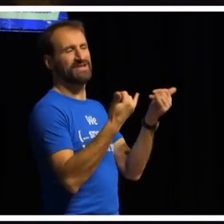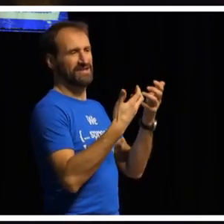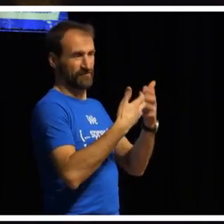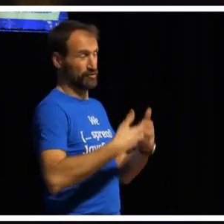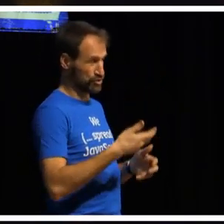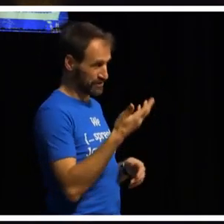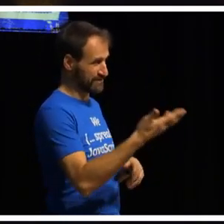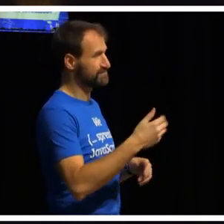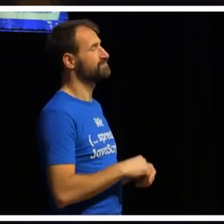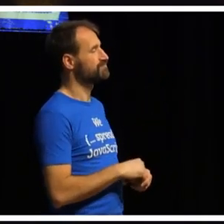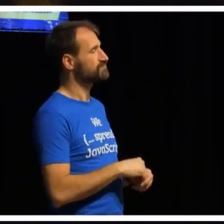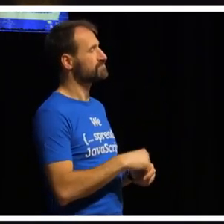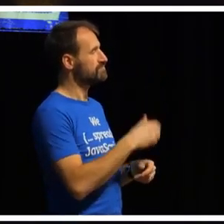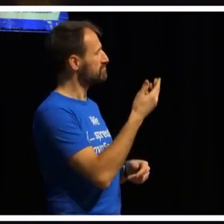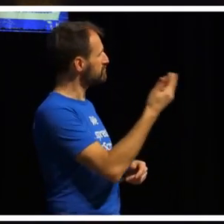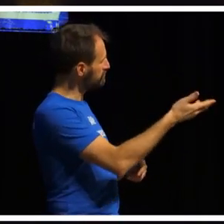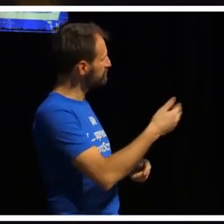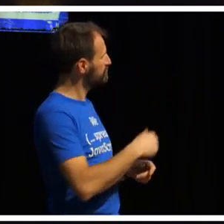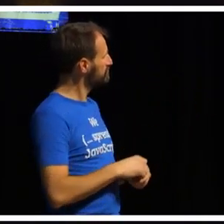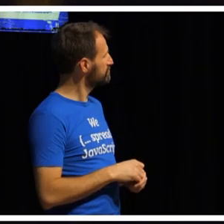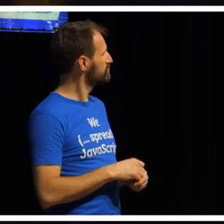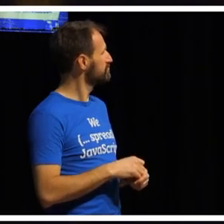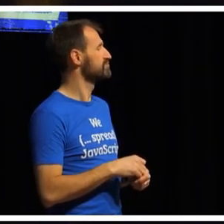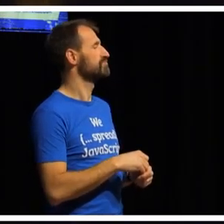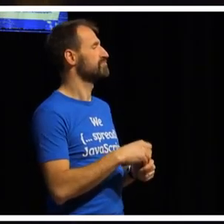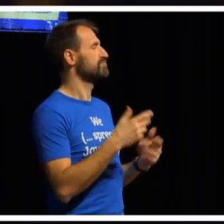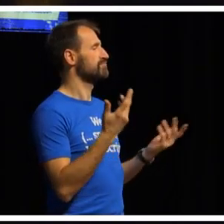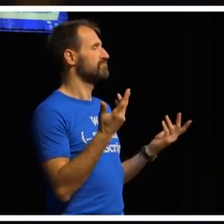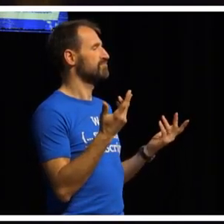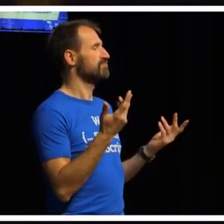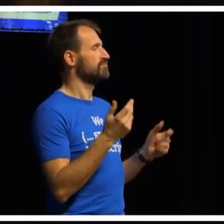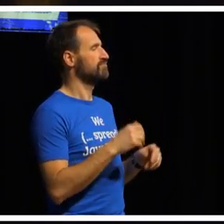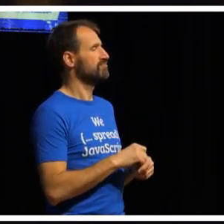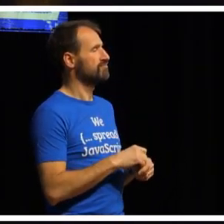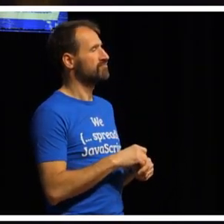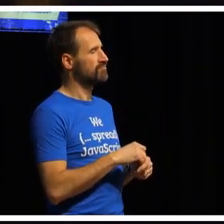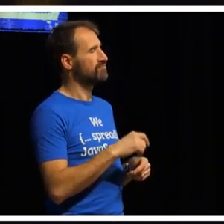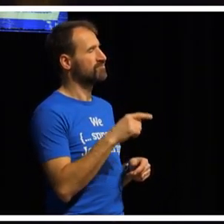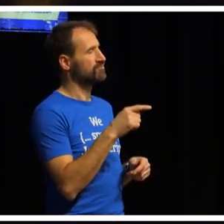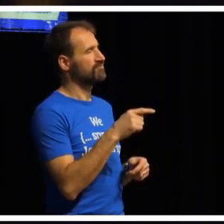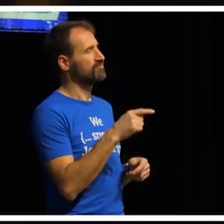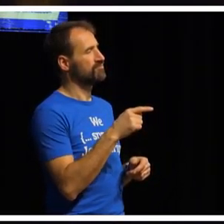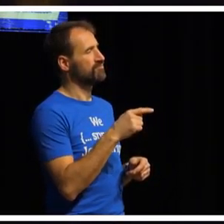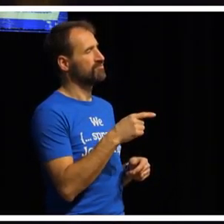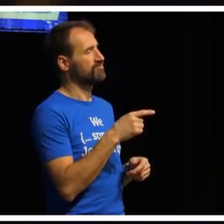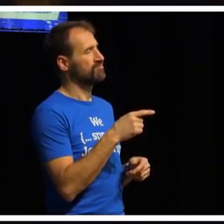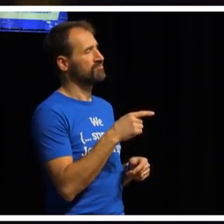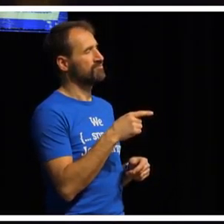here, with a normal terminal application on pretty much anything, you should be able to